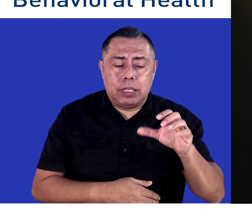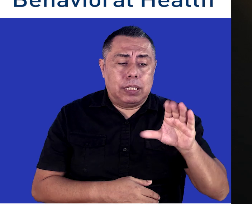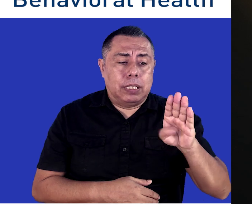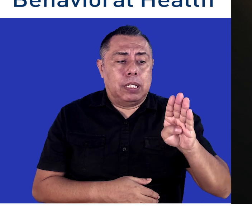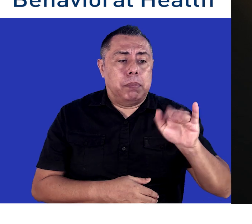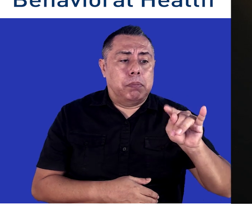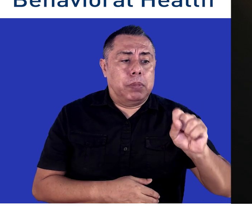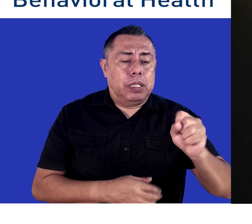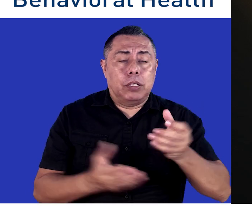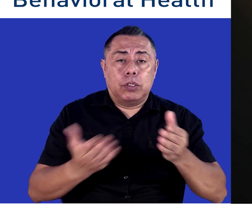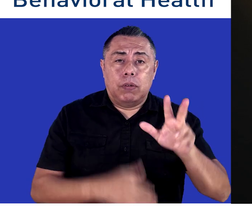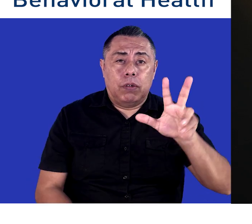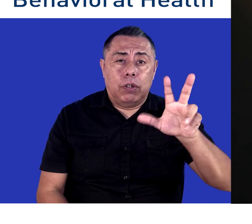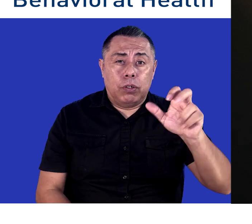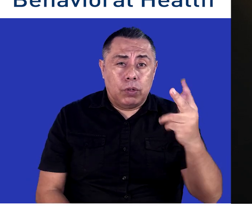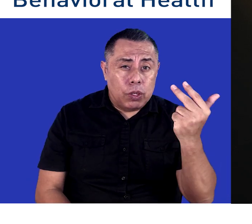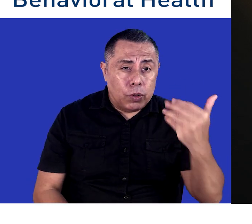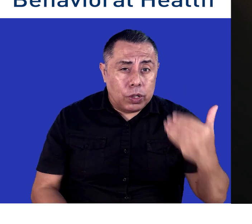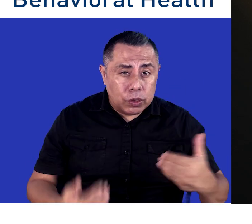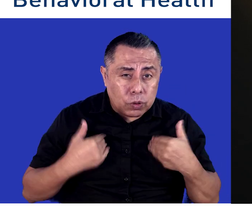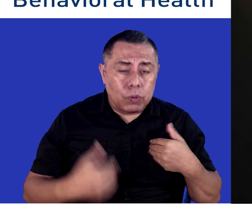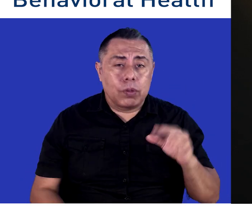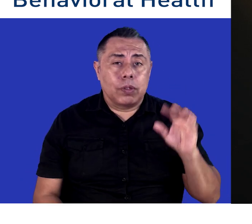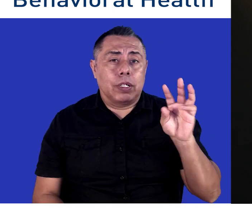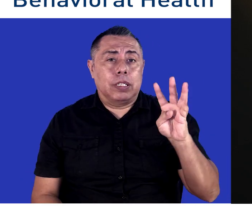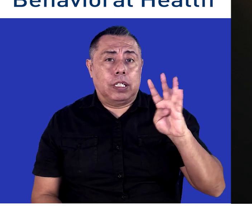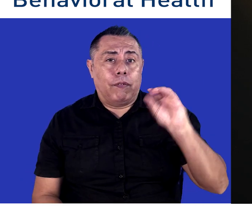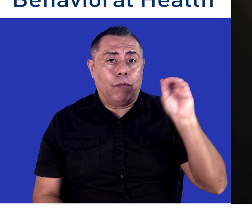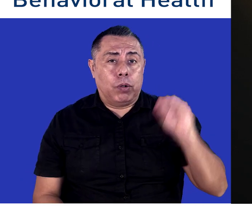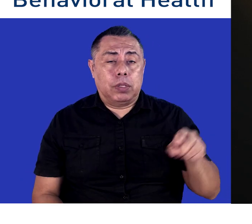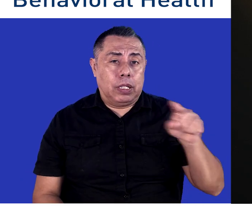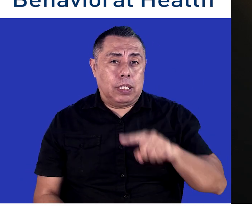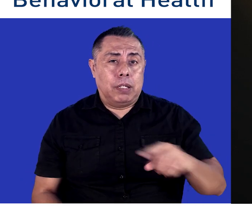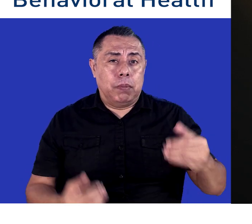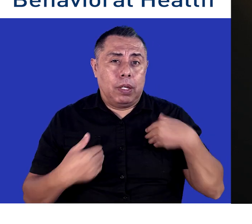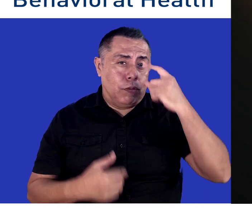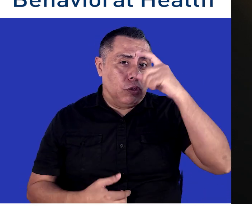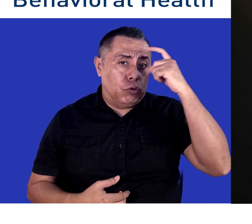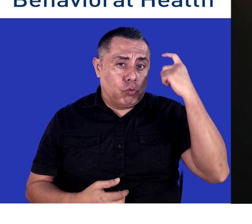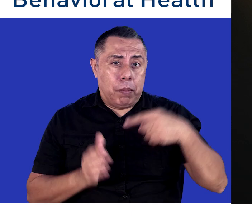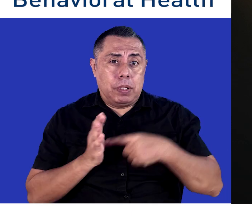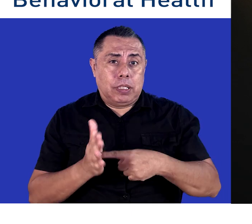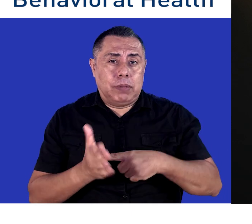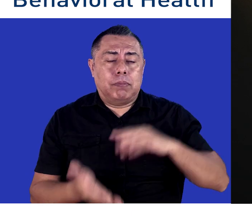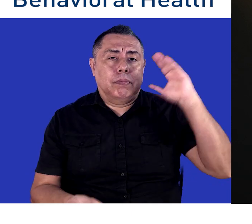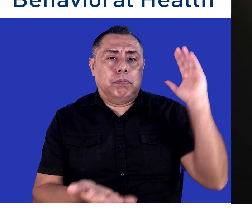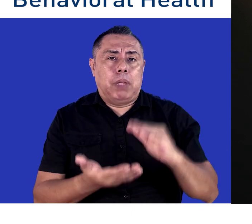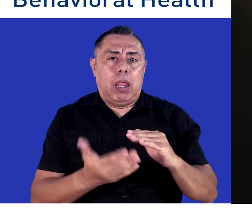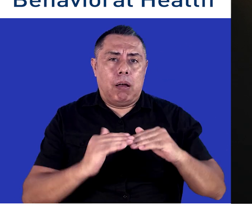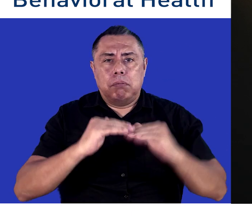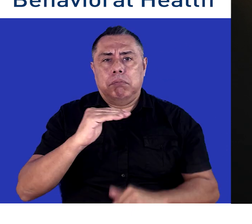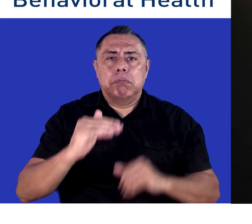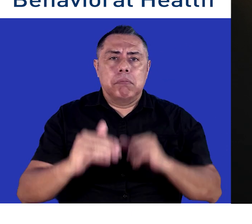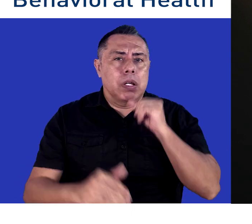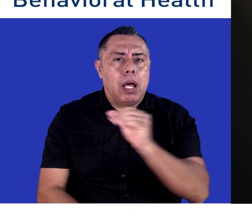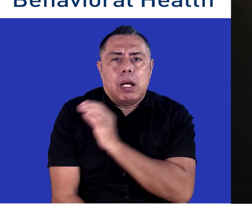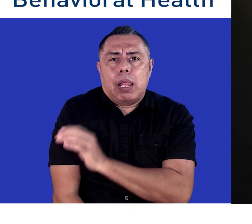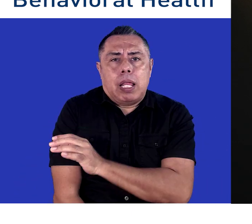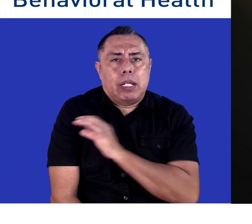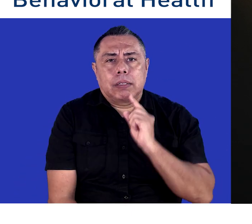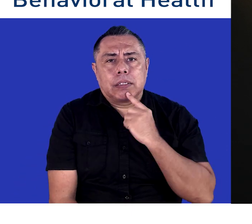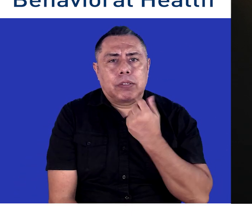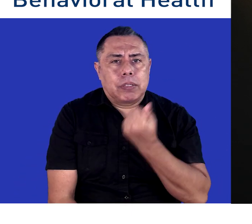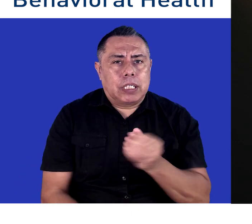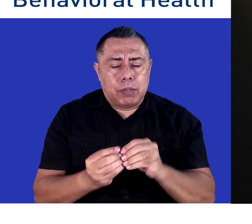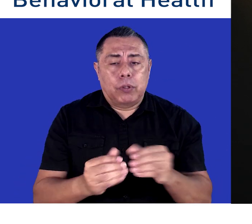in children who've experienced trauma. CBIT served 313 youth, 64% of youth had their trauma symptoms